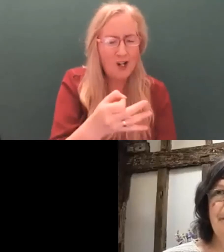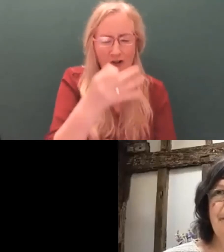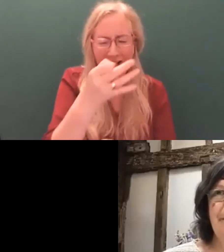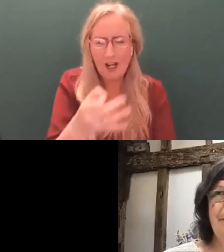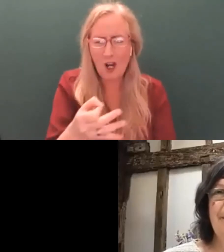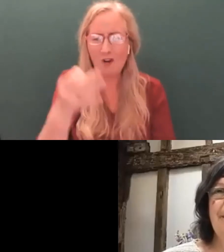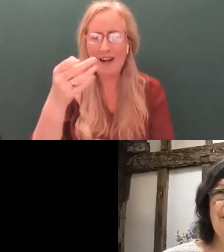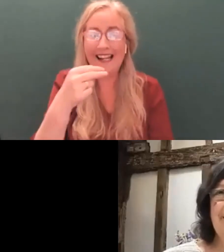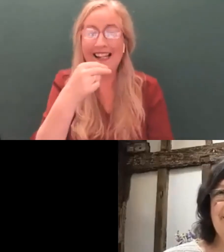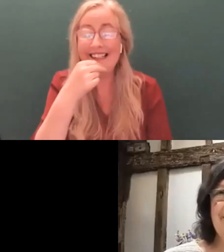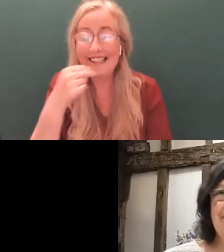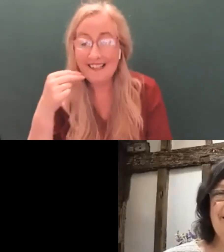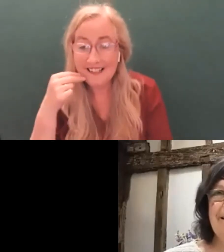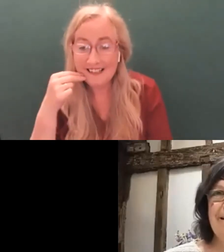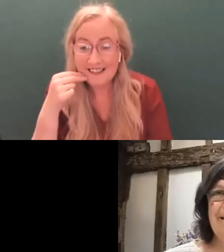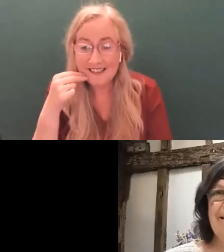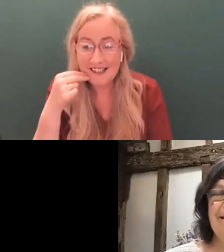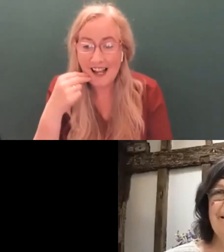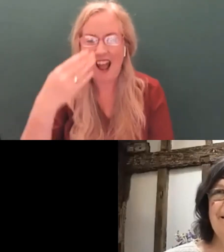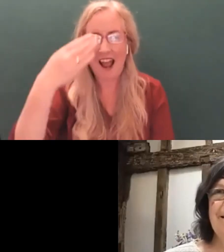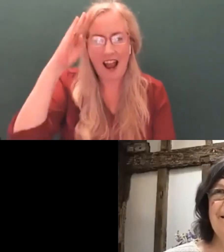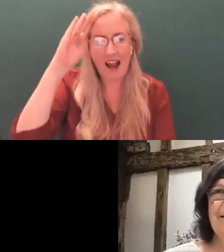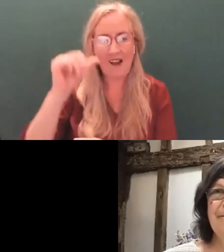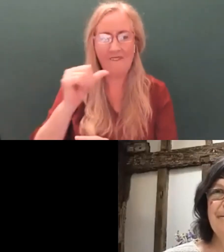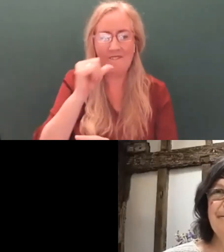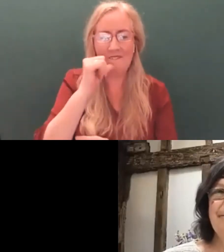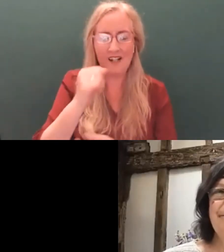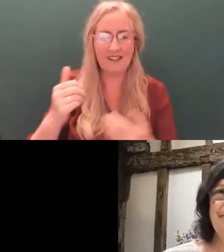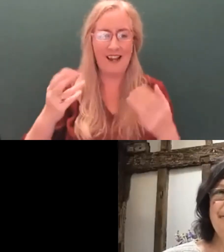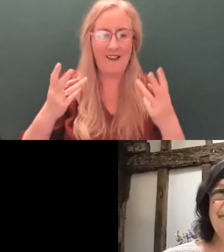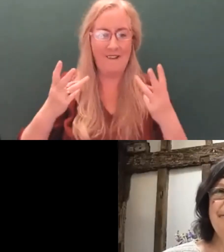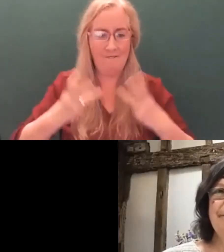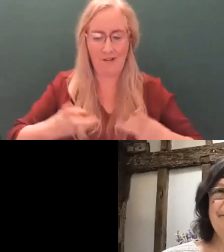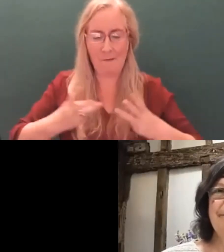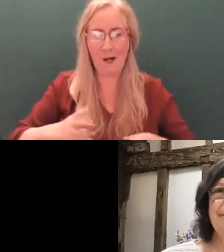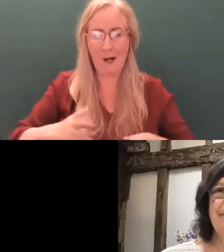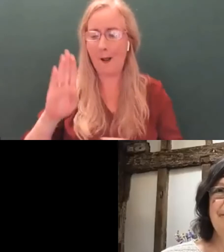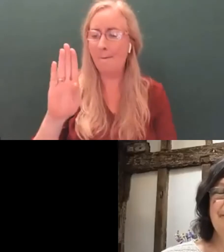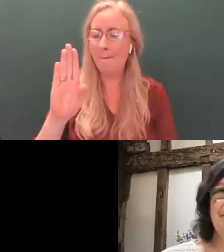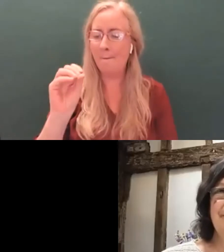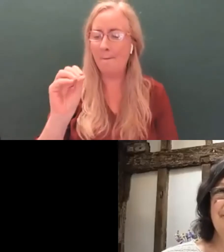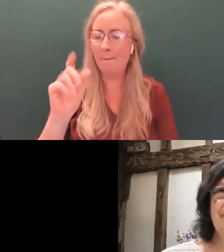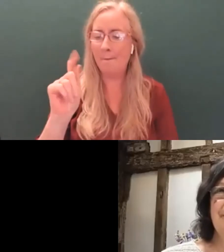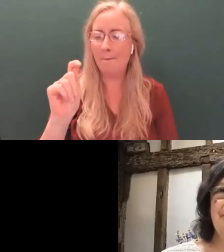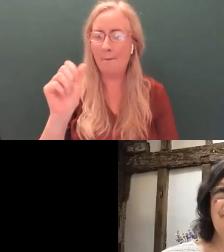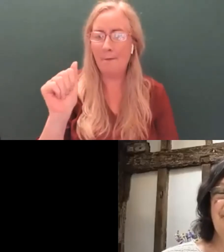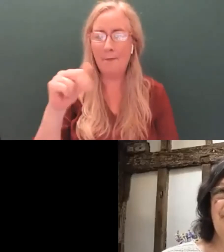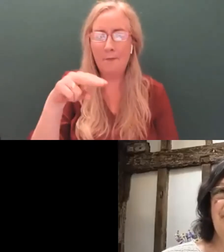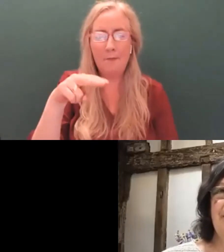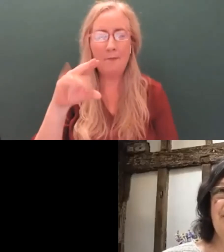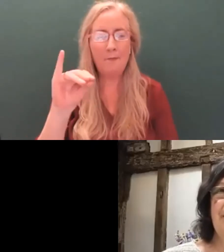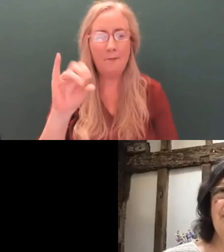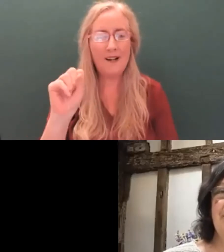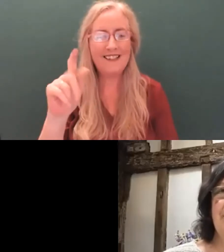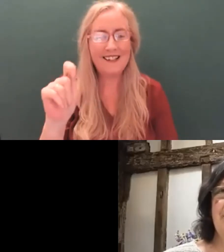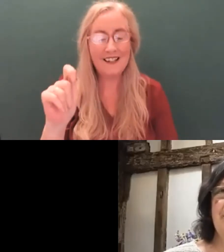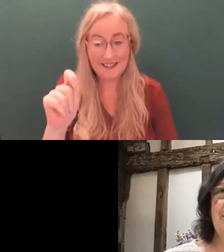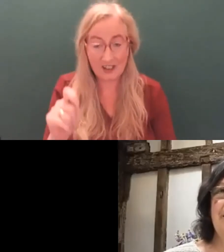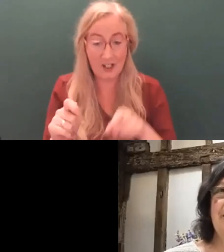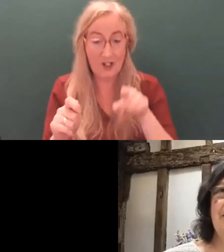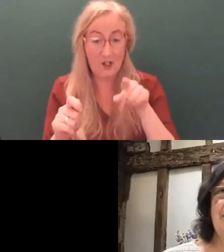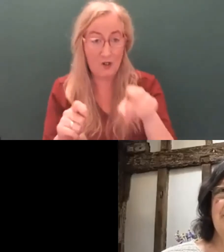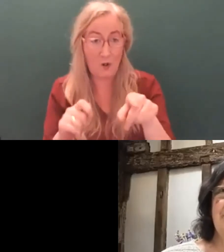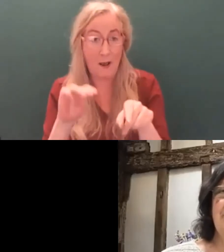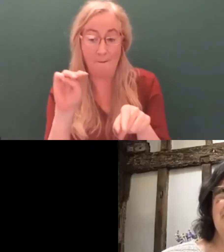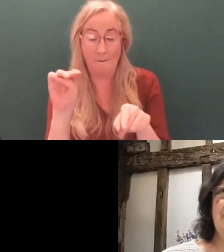grand niece of Ireland's first female botanist, Ellen Hutchins. And as Madeline will tell